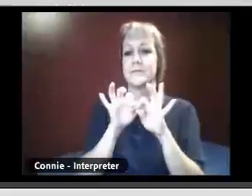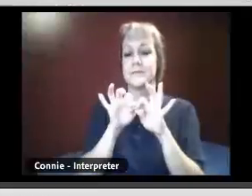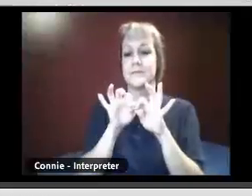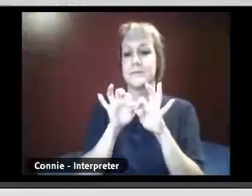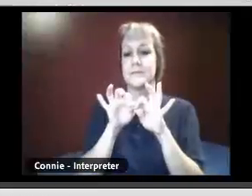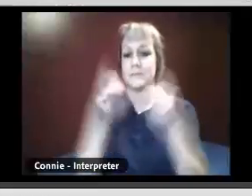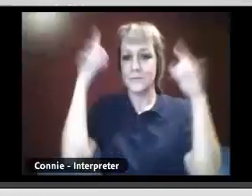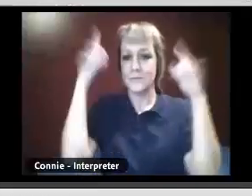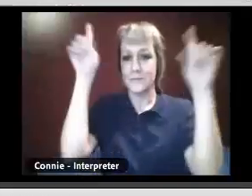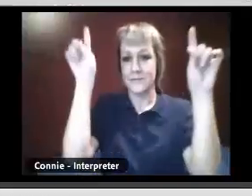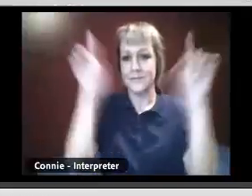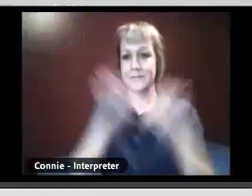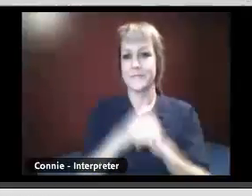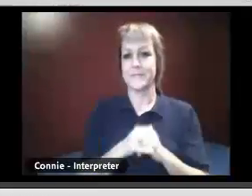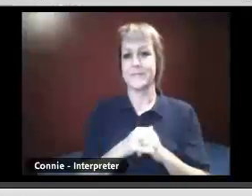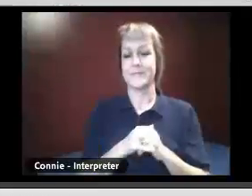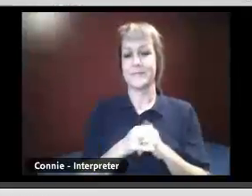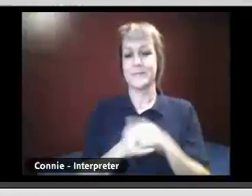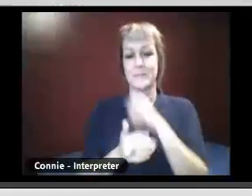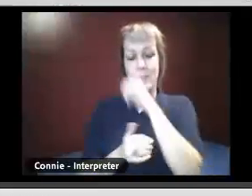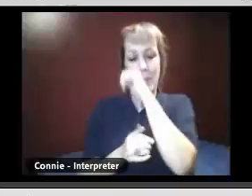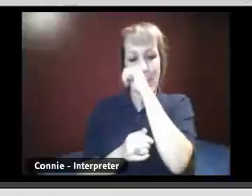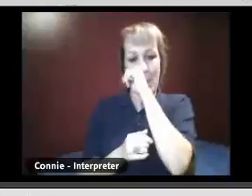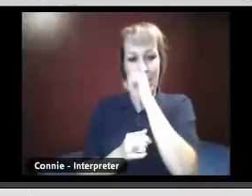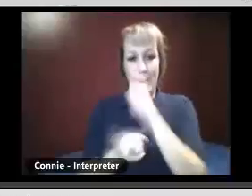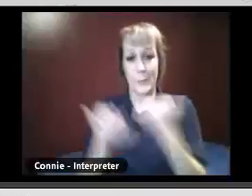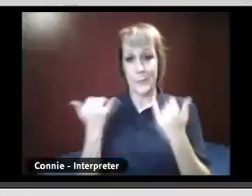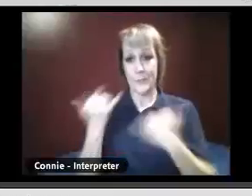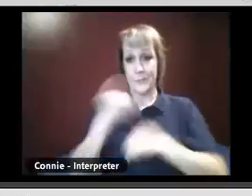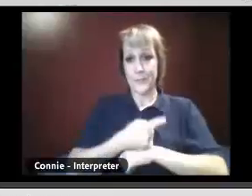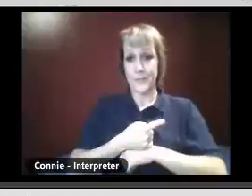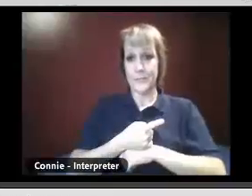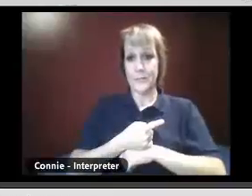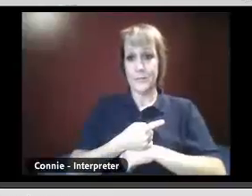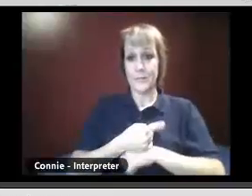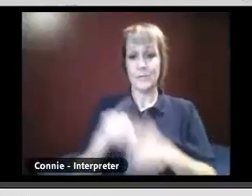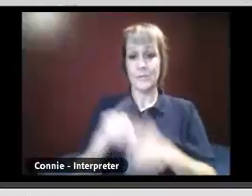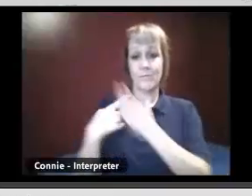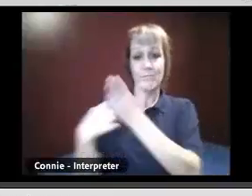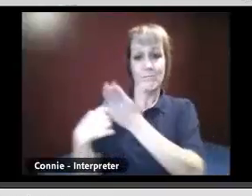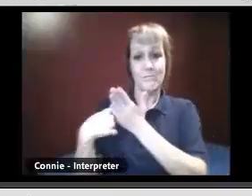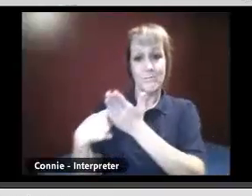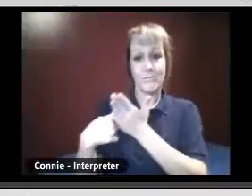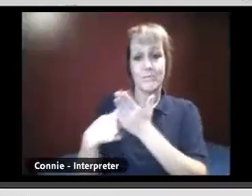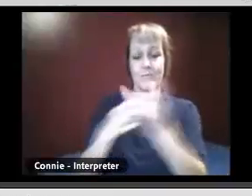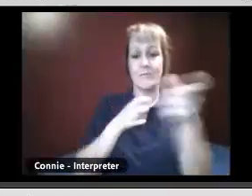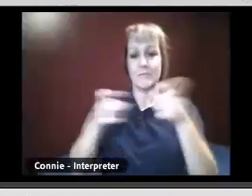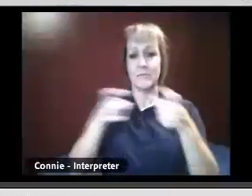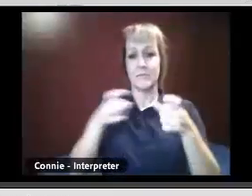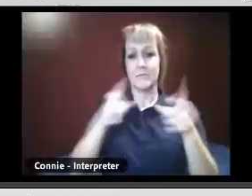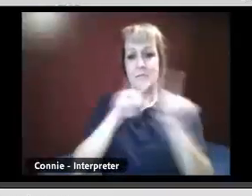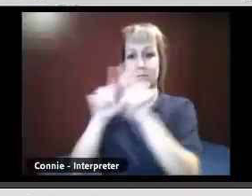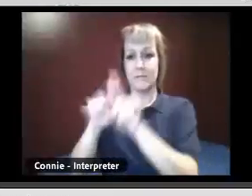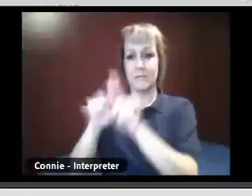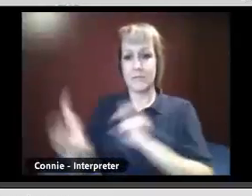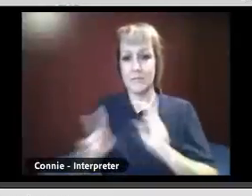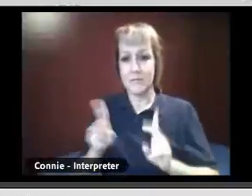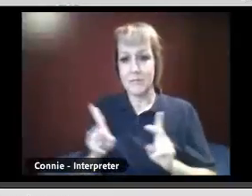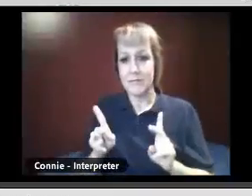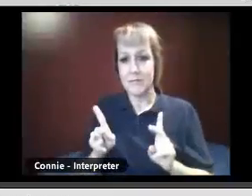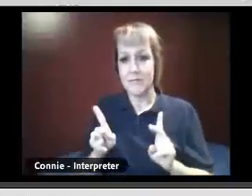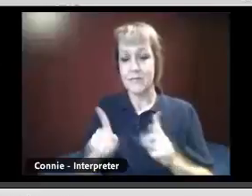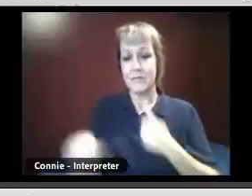success. And today, as we talk about managing differences constructively, we're going to see how